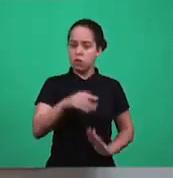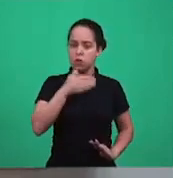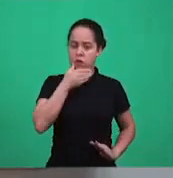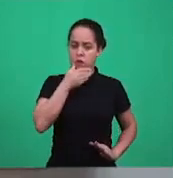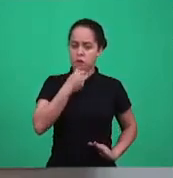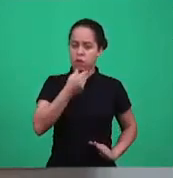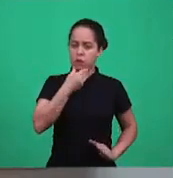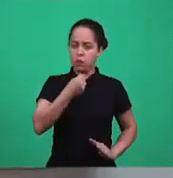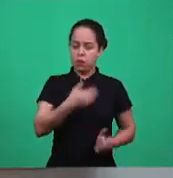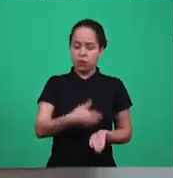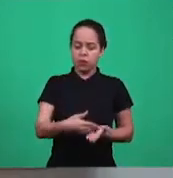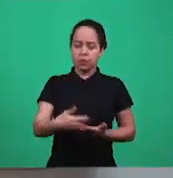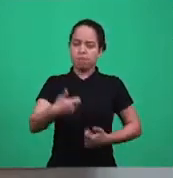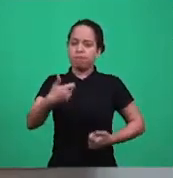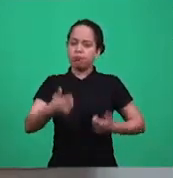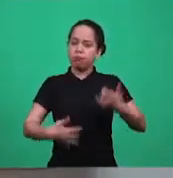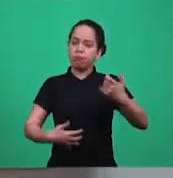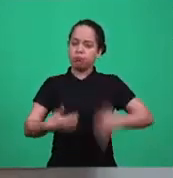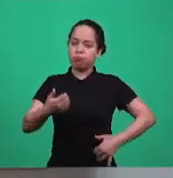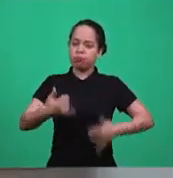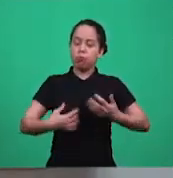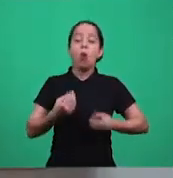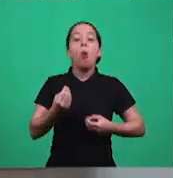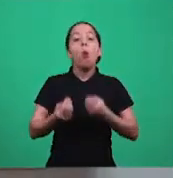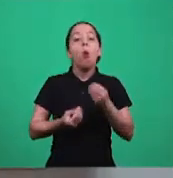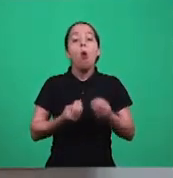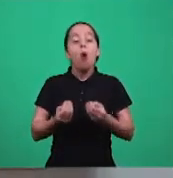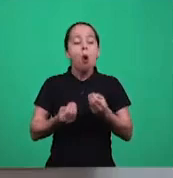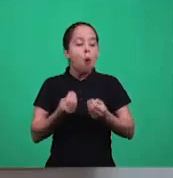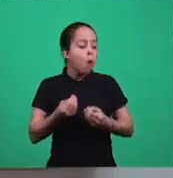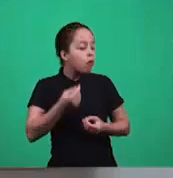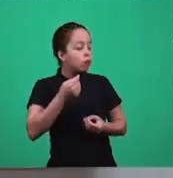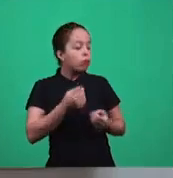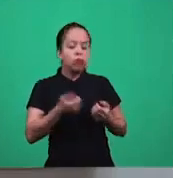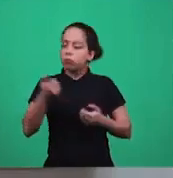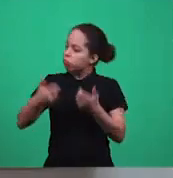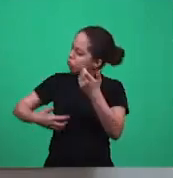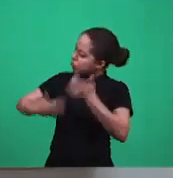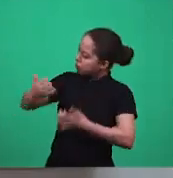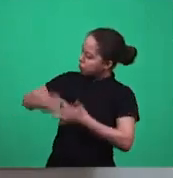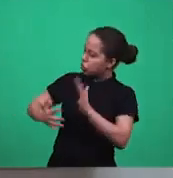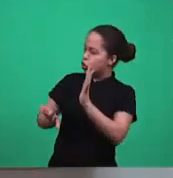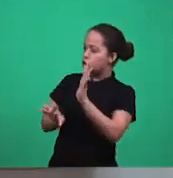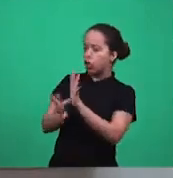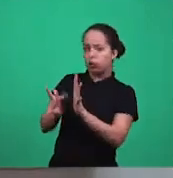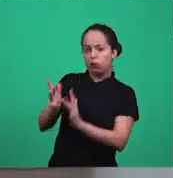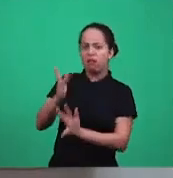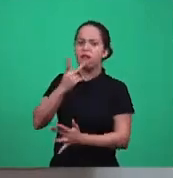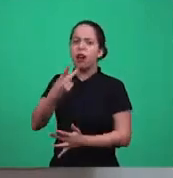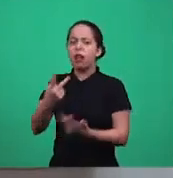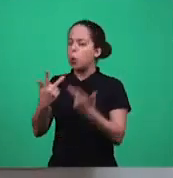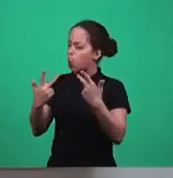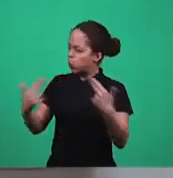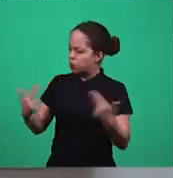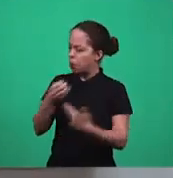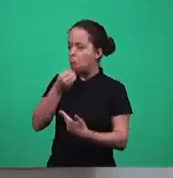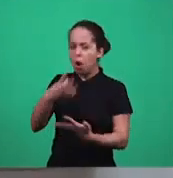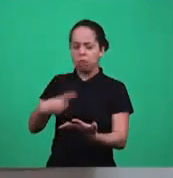he starts to speak about Jesus. He makes a